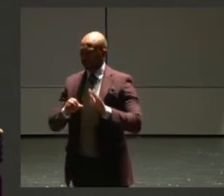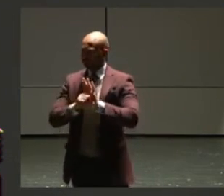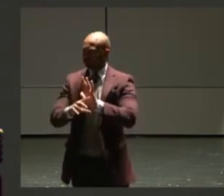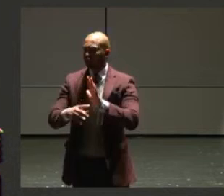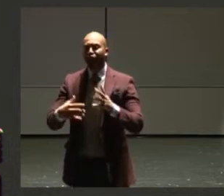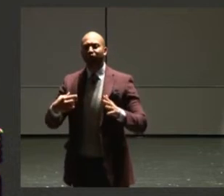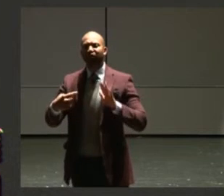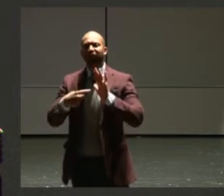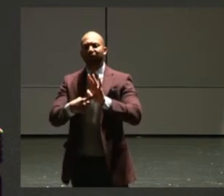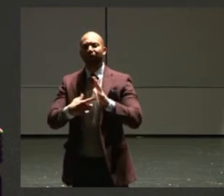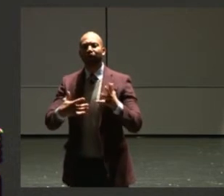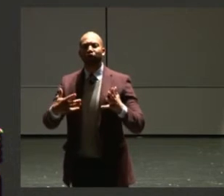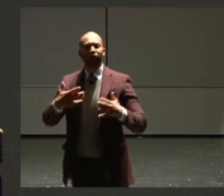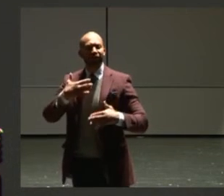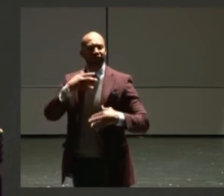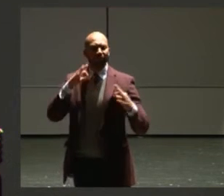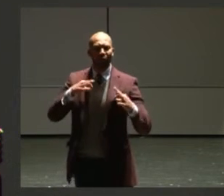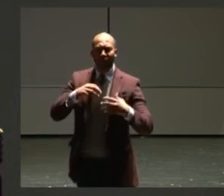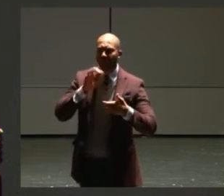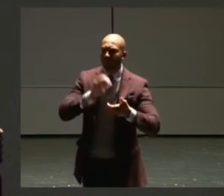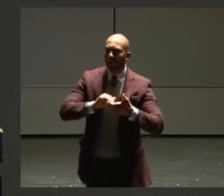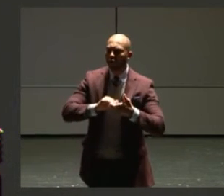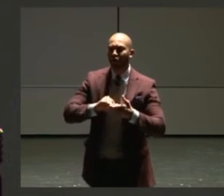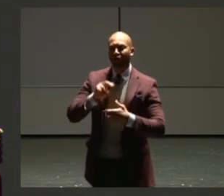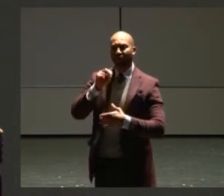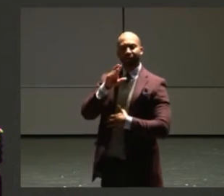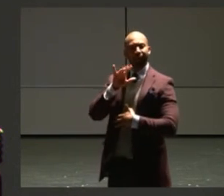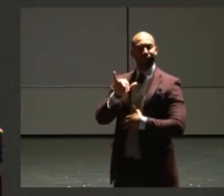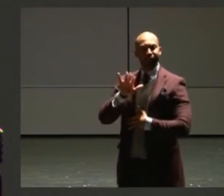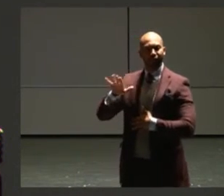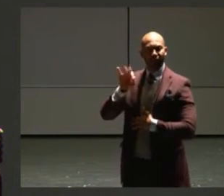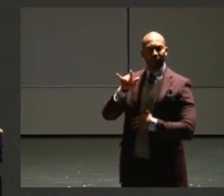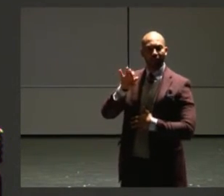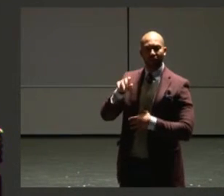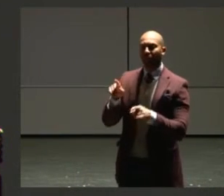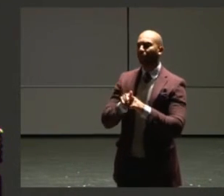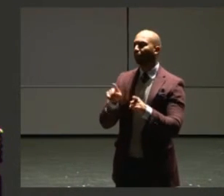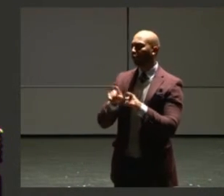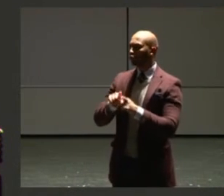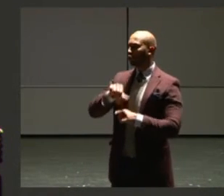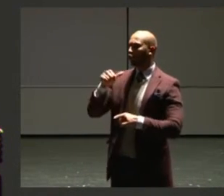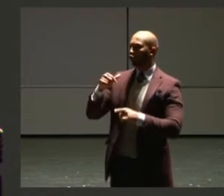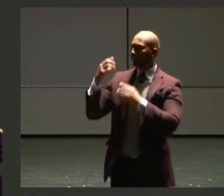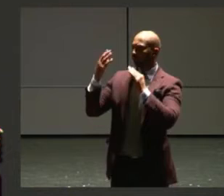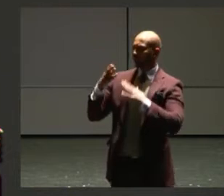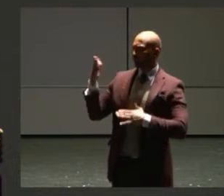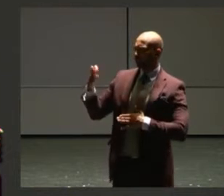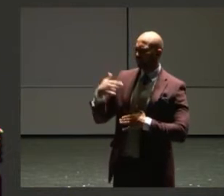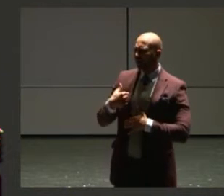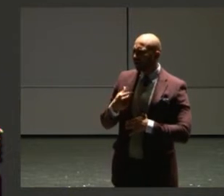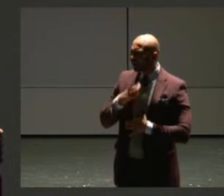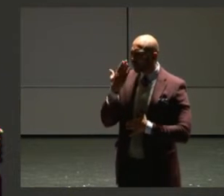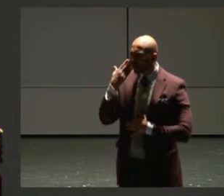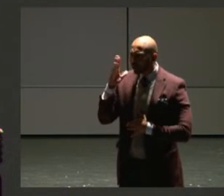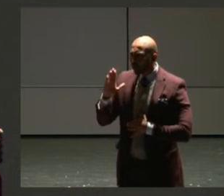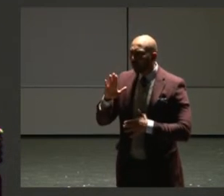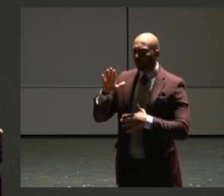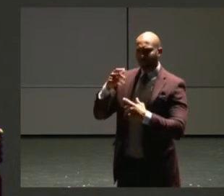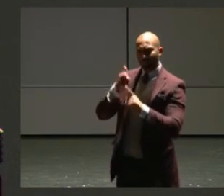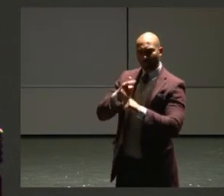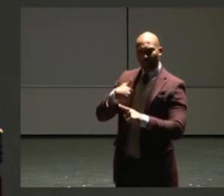partner, quotes like from Nancy File, a chair professor I had no idea, made me realize the impact we